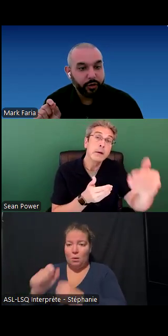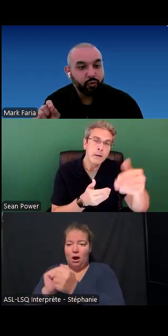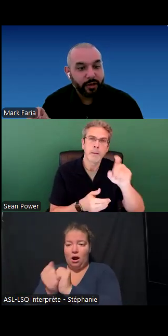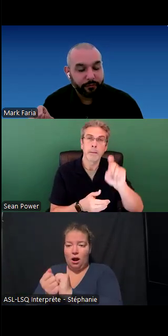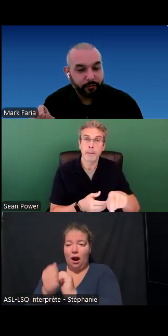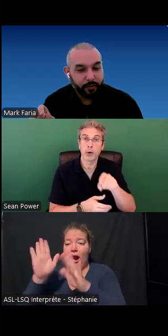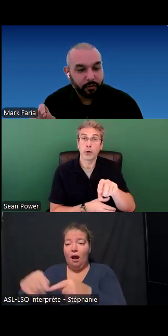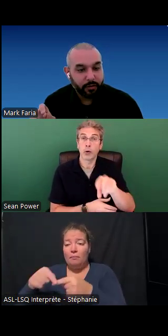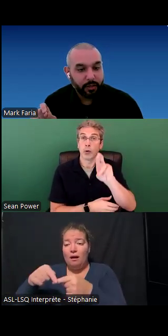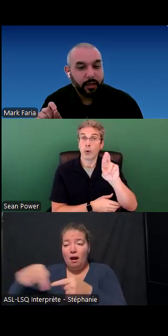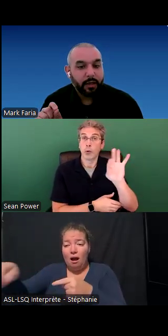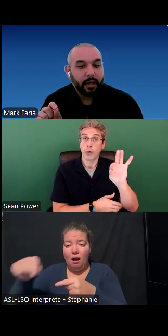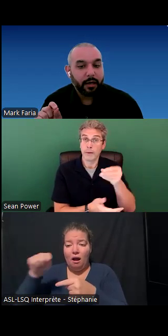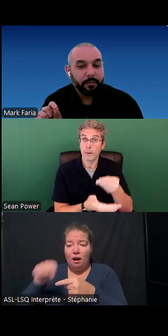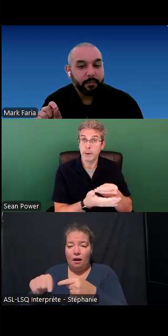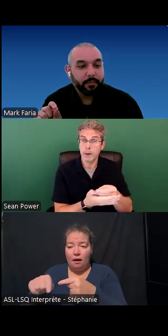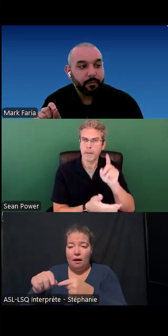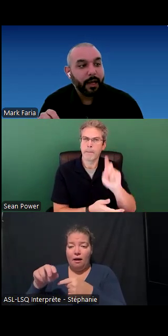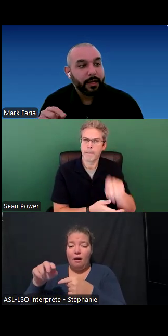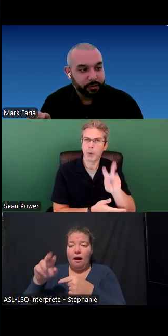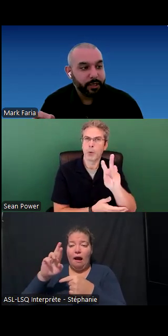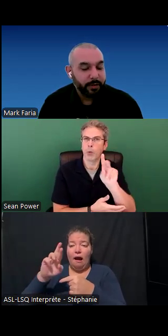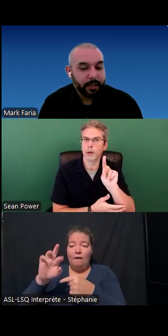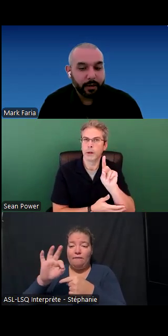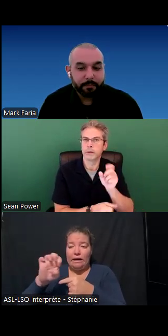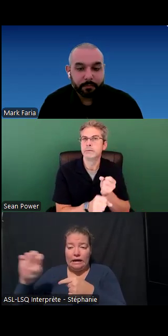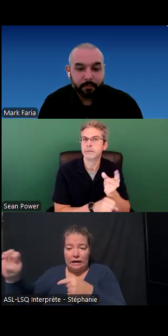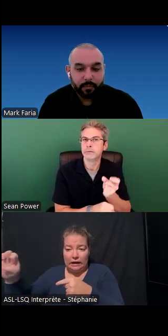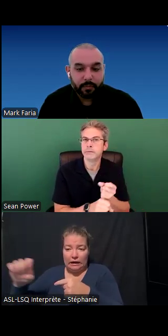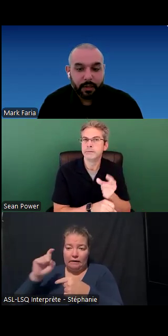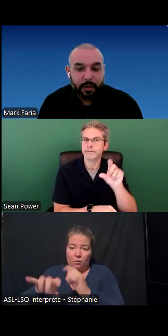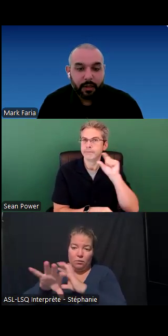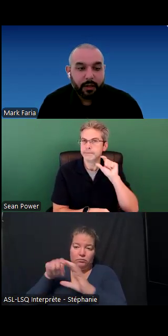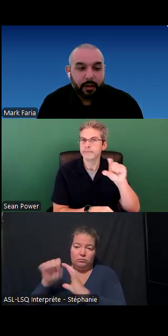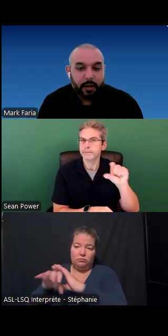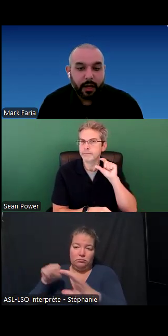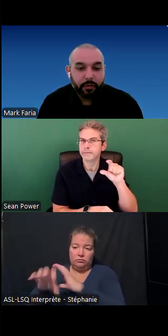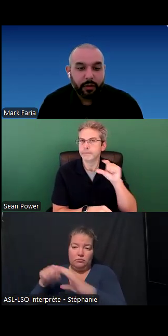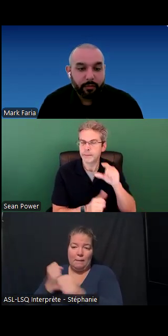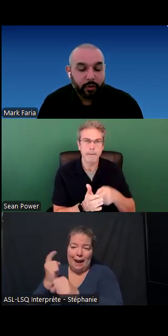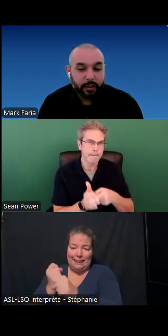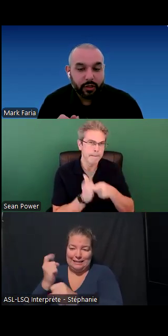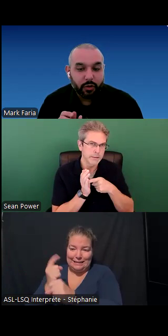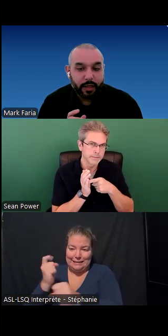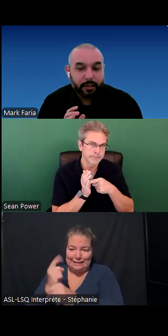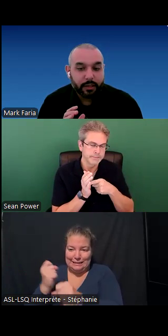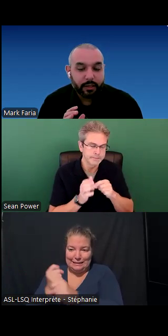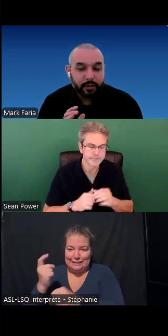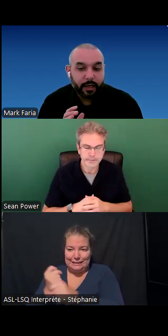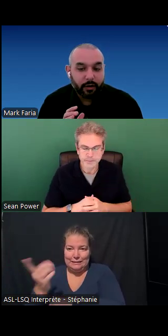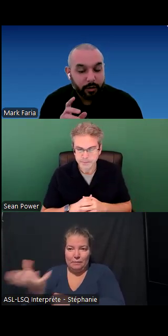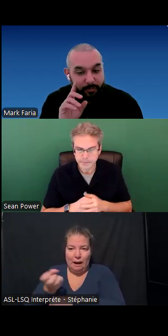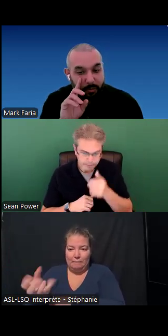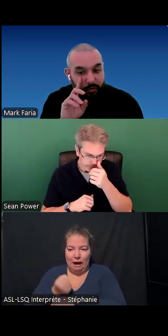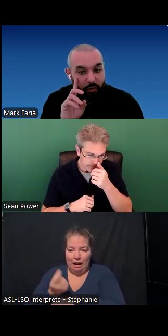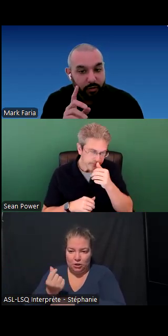your new RIF um, as retirement income. Now, the important thing to note that is